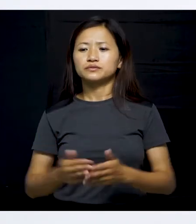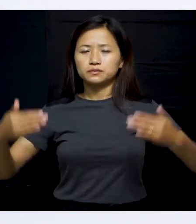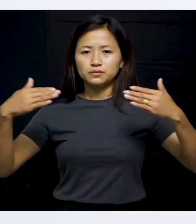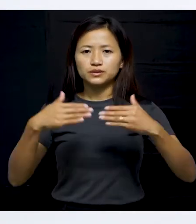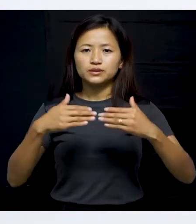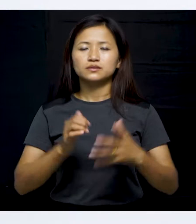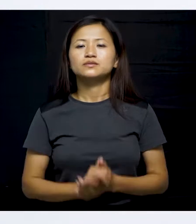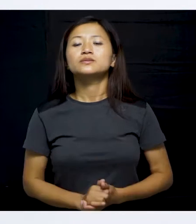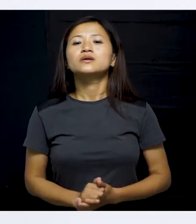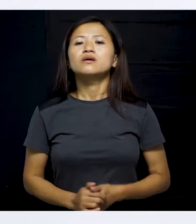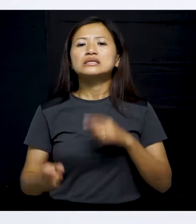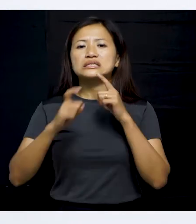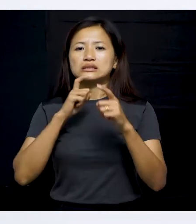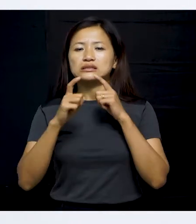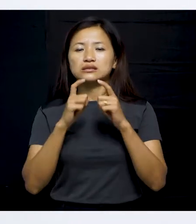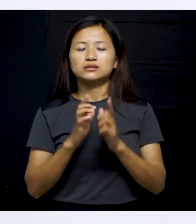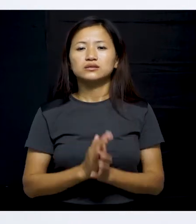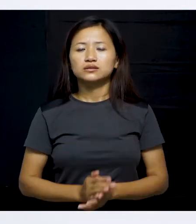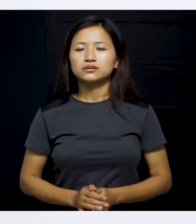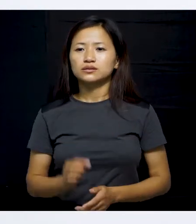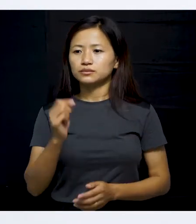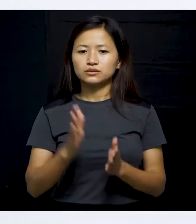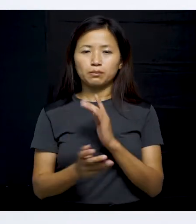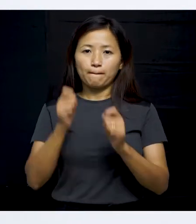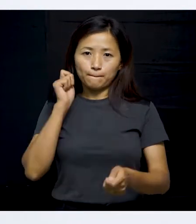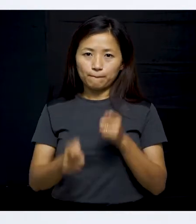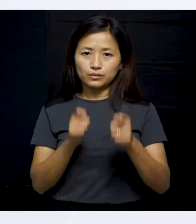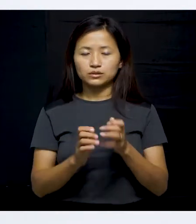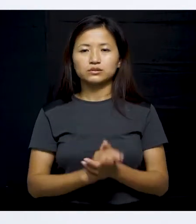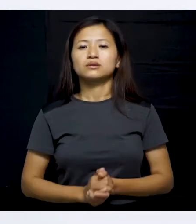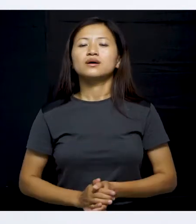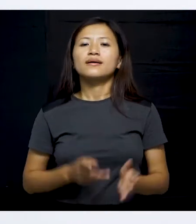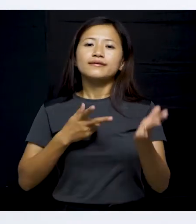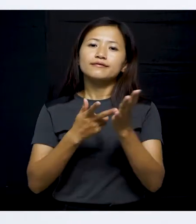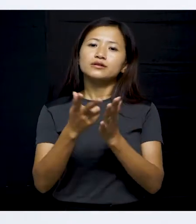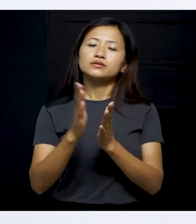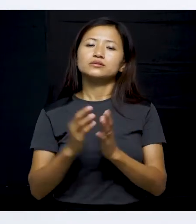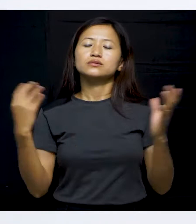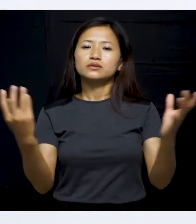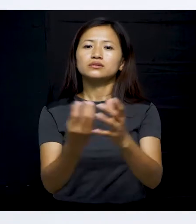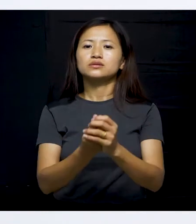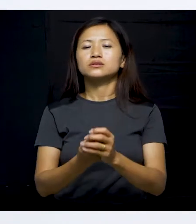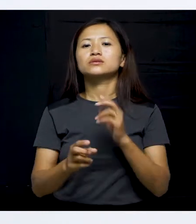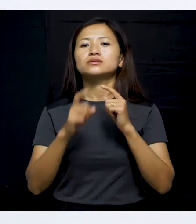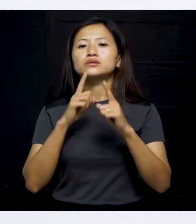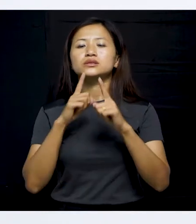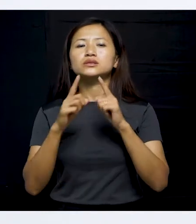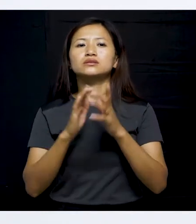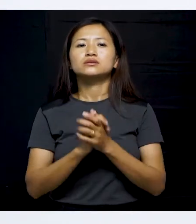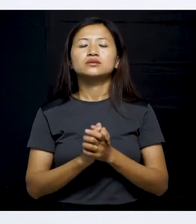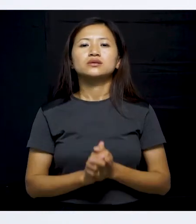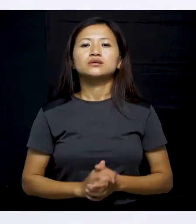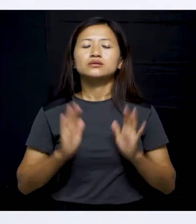meeting or they want to have a discussion, they beat this log drum, and the villagers gather and they do the discussions, and